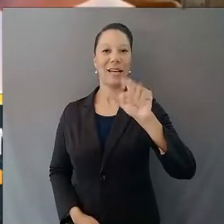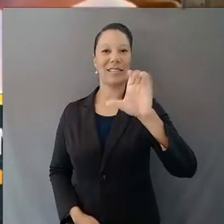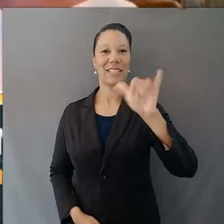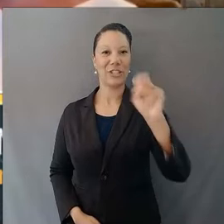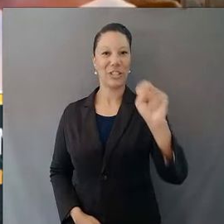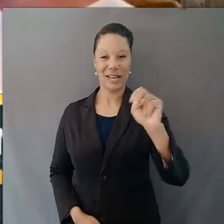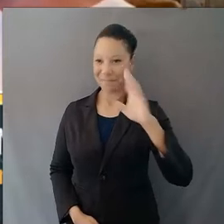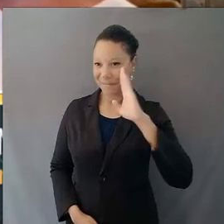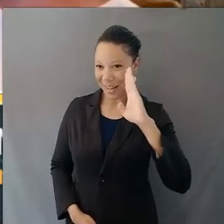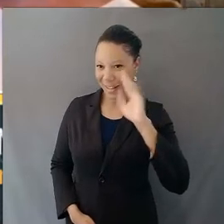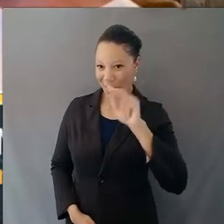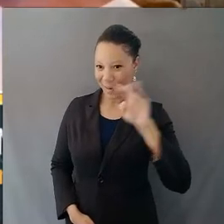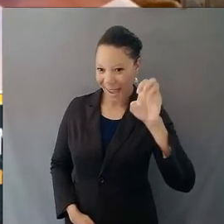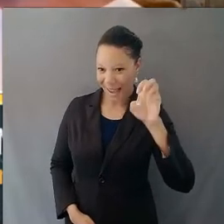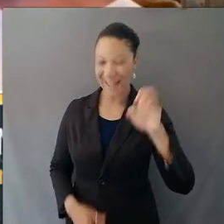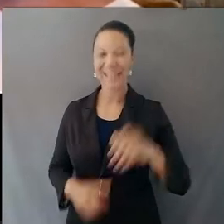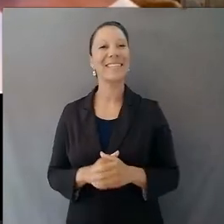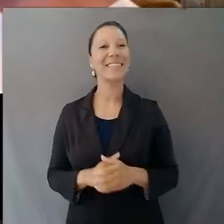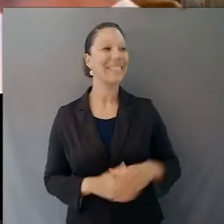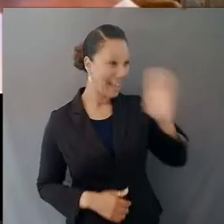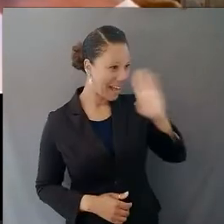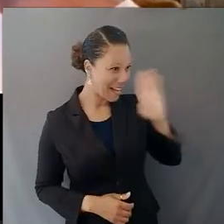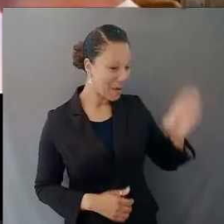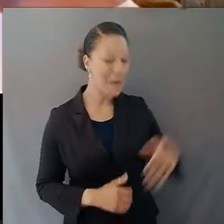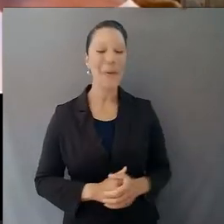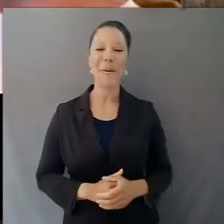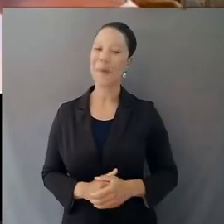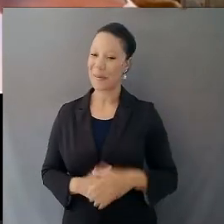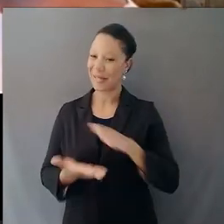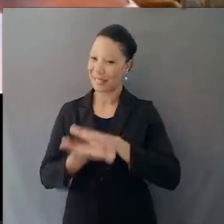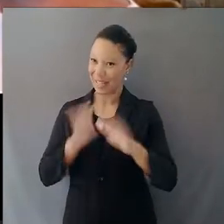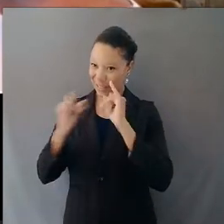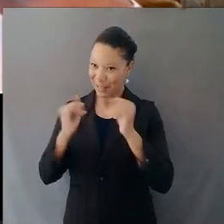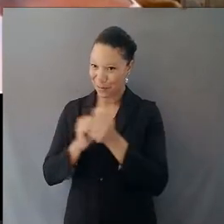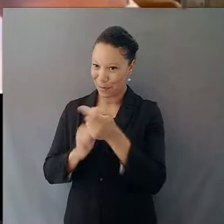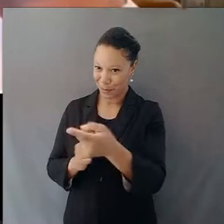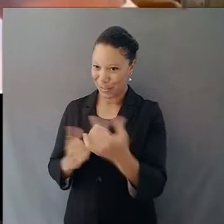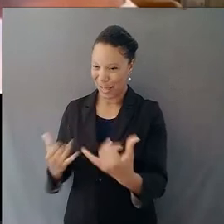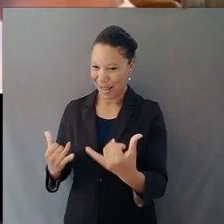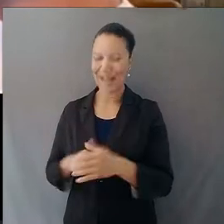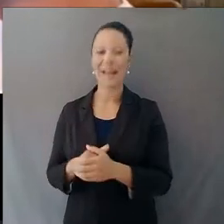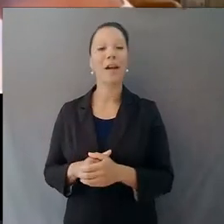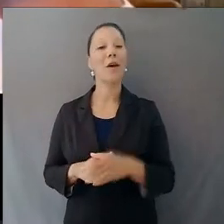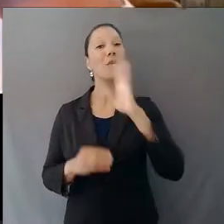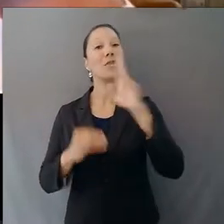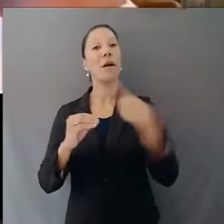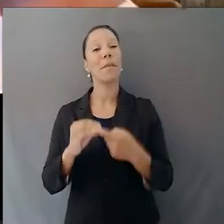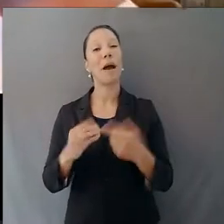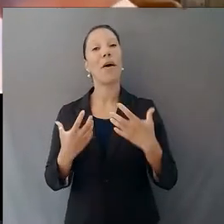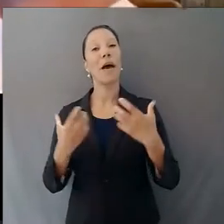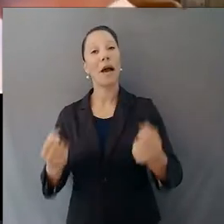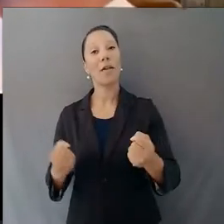to have you with us today. So as part of EGU News, we're talking about healthy bodies, healthy minds, and healthy